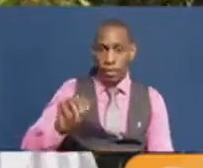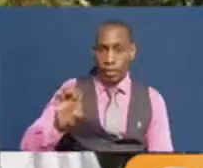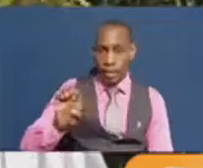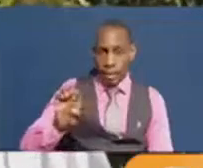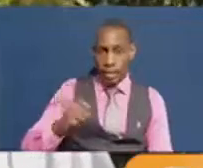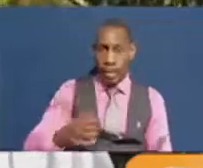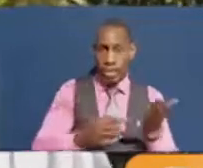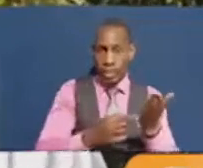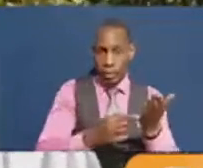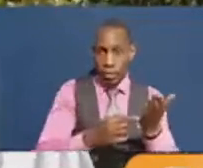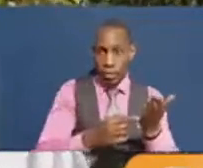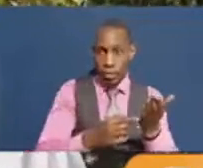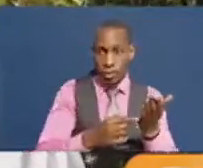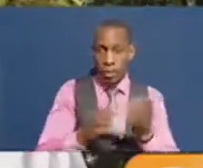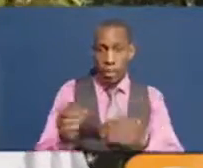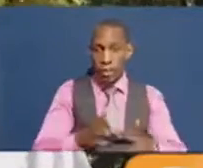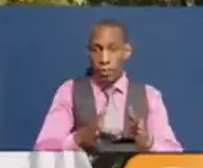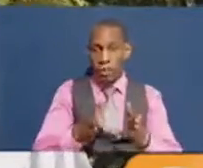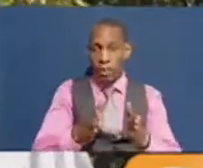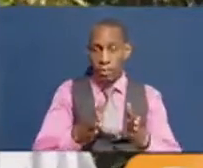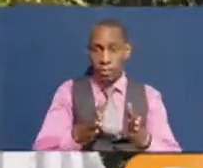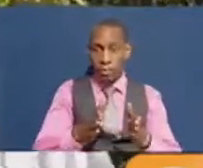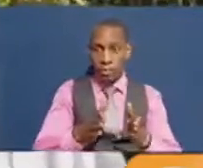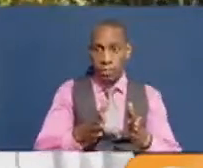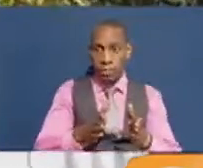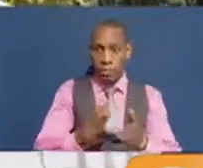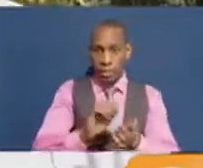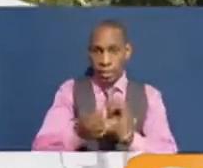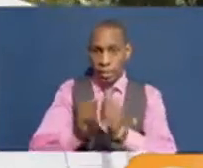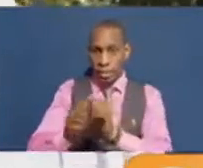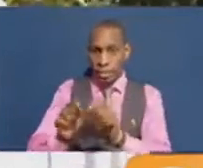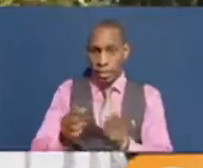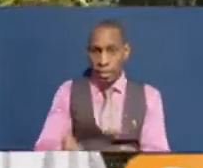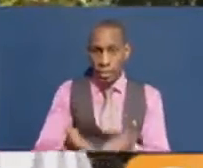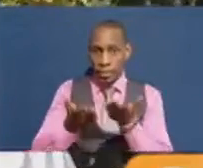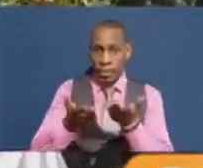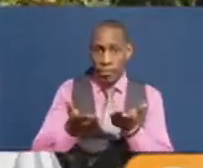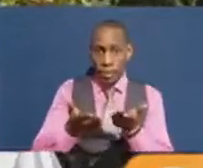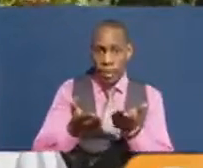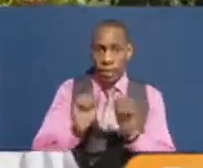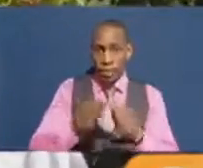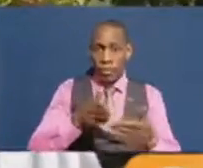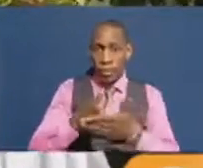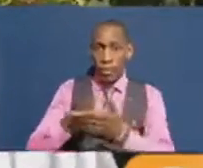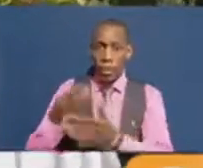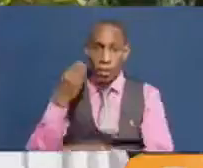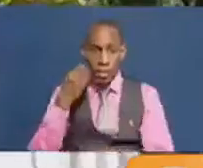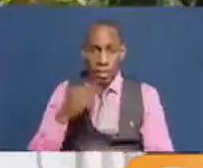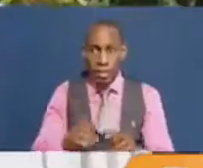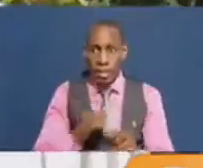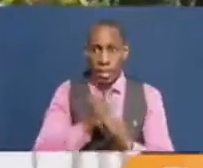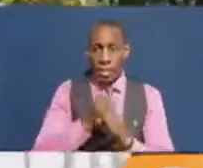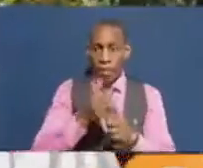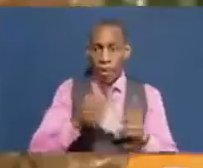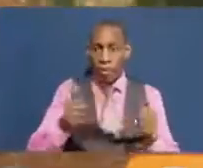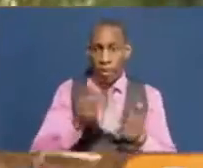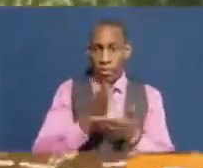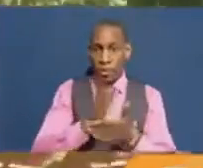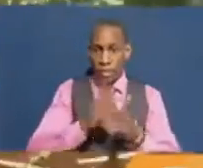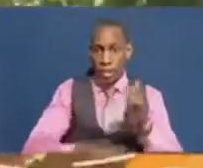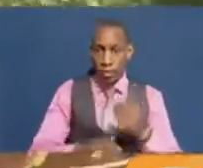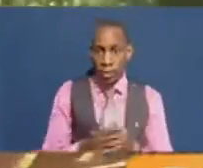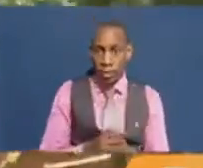silencing technology, as a form of genetic modification or improvement of cassava to prevent the disease, it worked very well. Of course, it